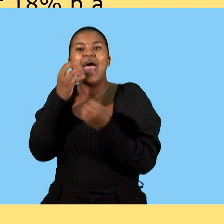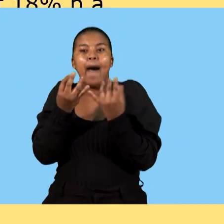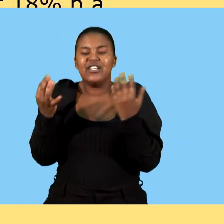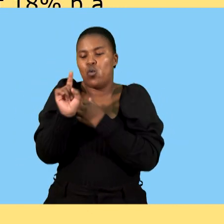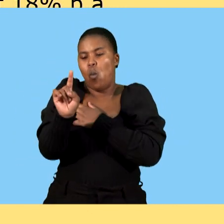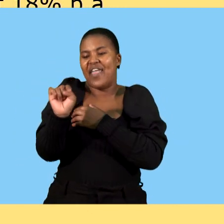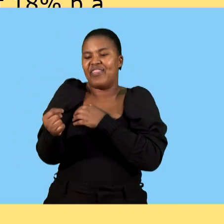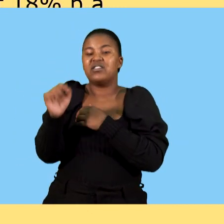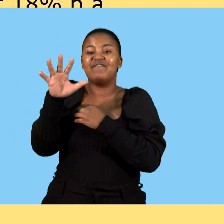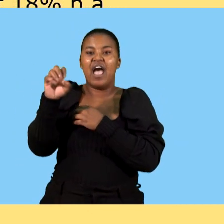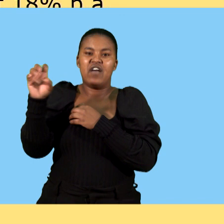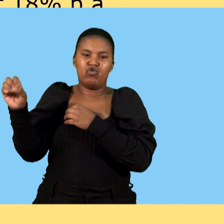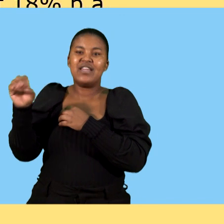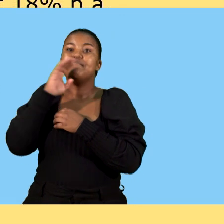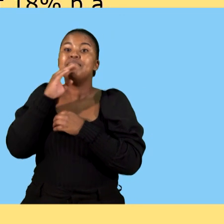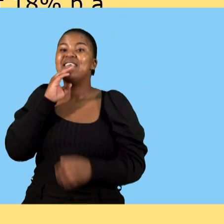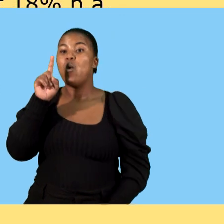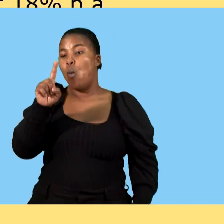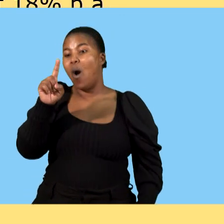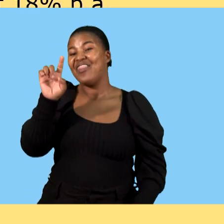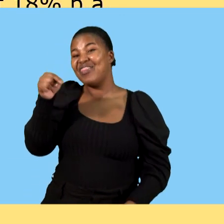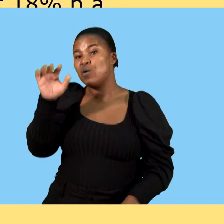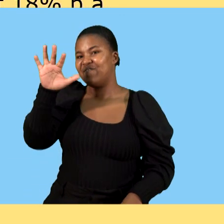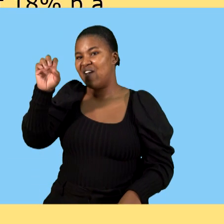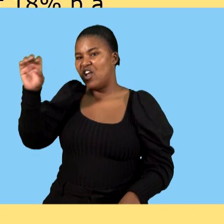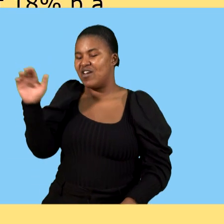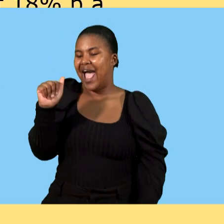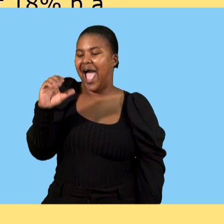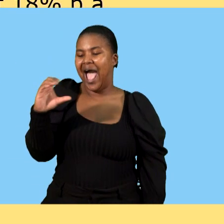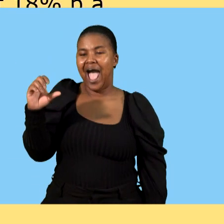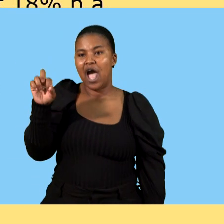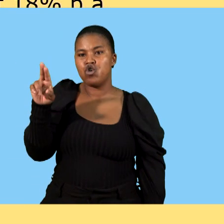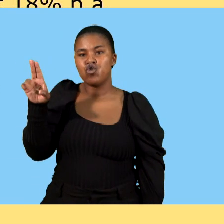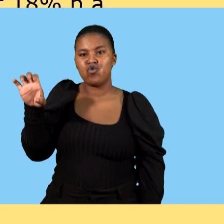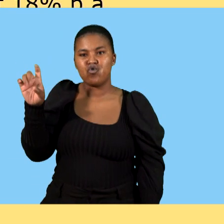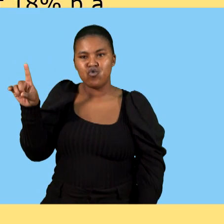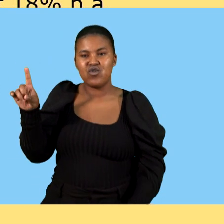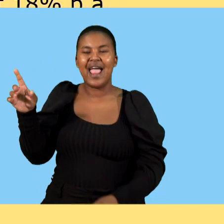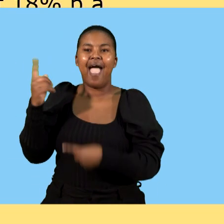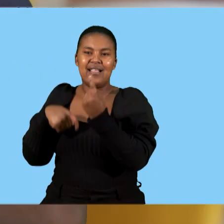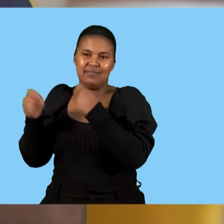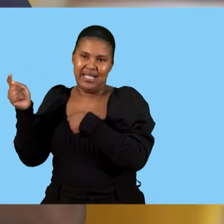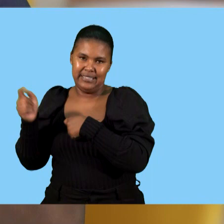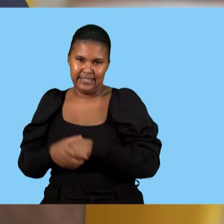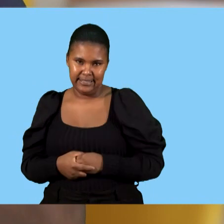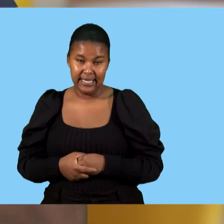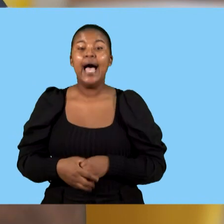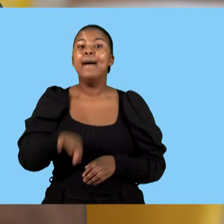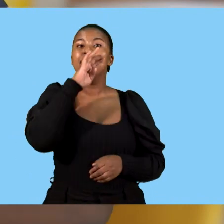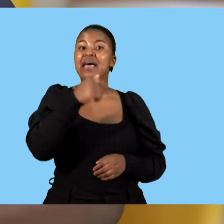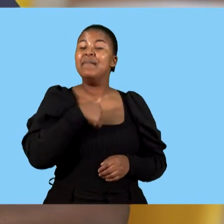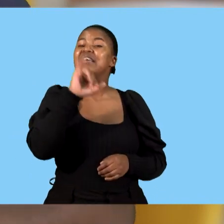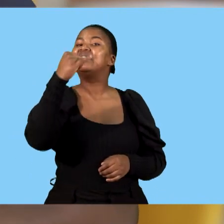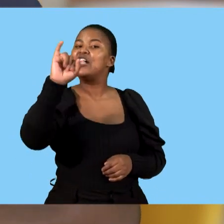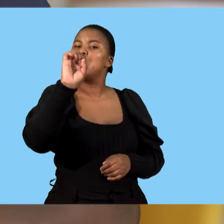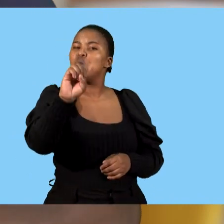1,500. This becomes now my accrued expense. I have interest that is